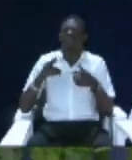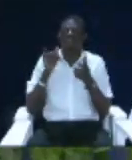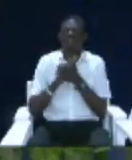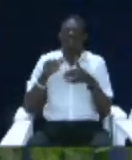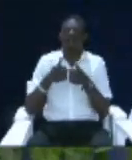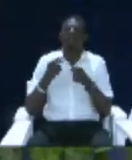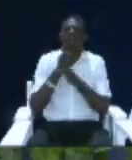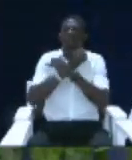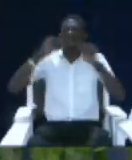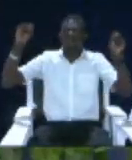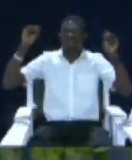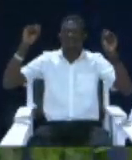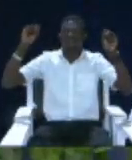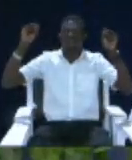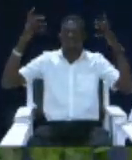we escaped.